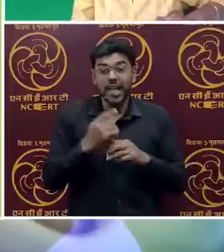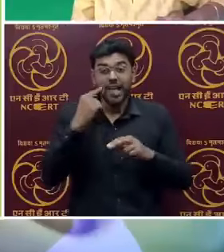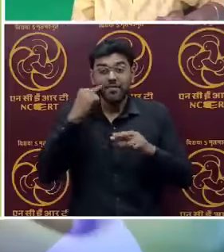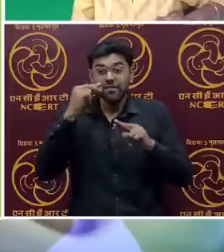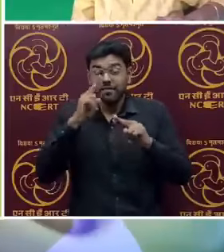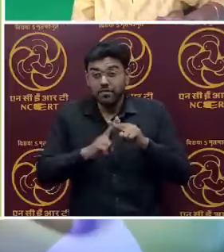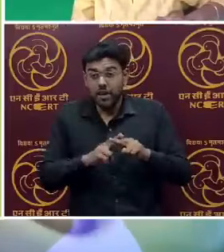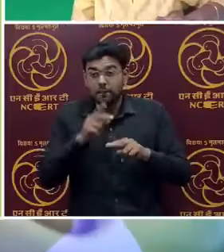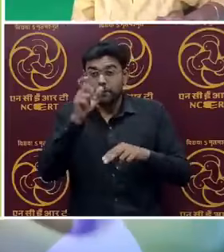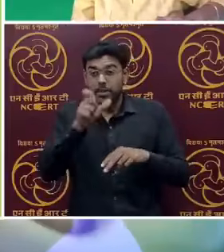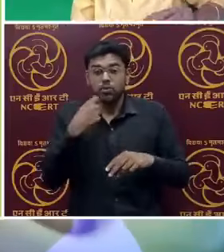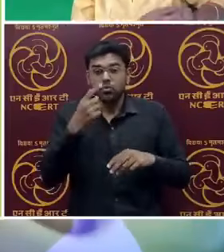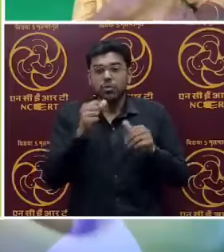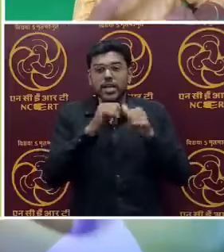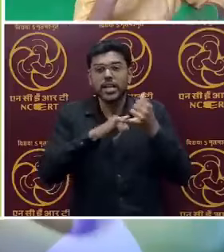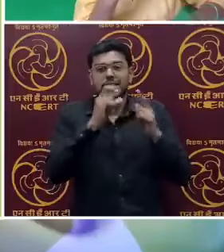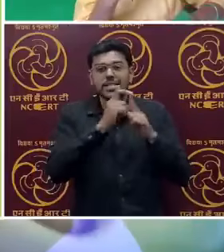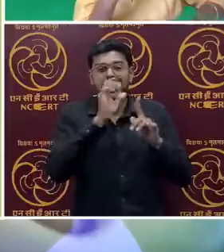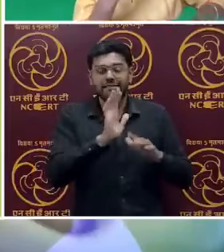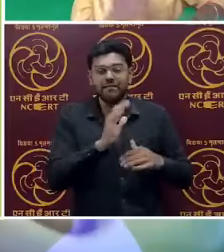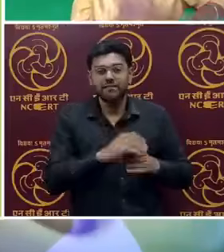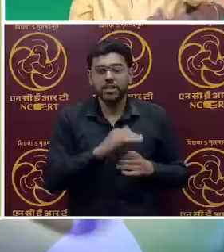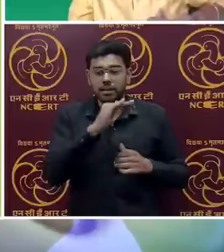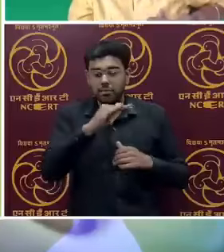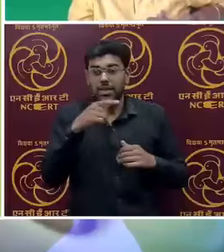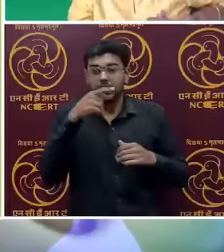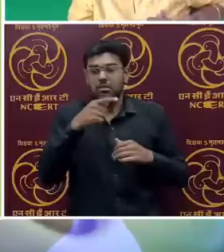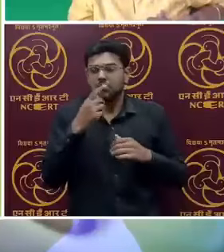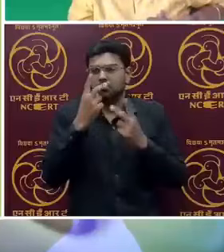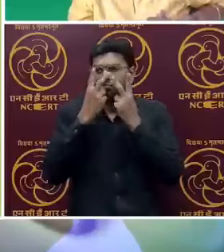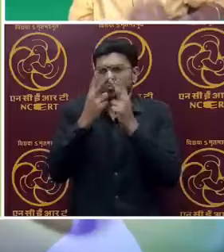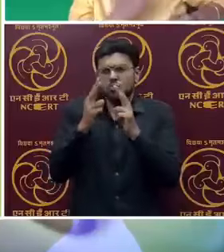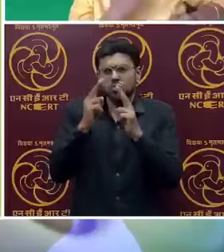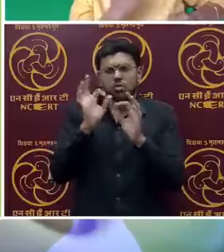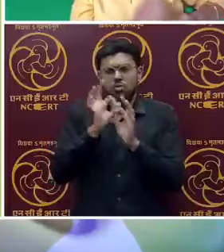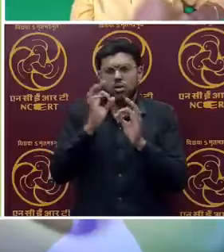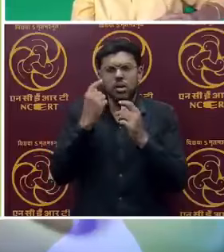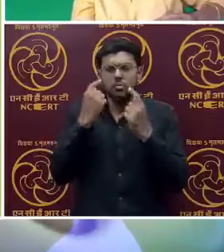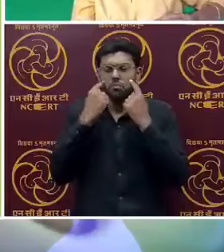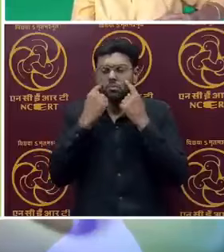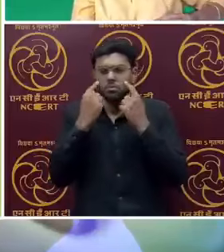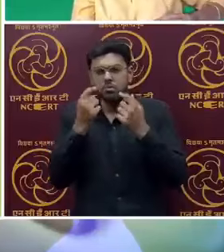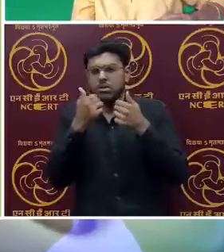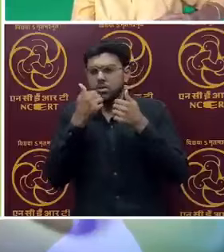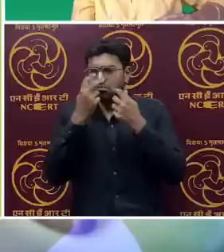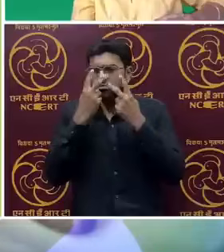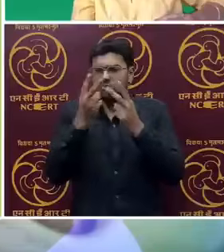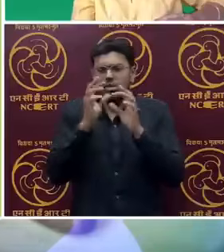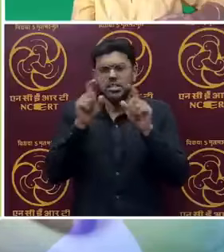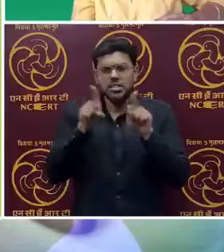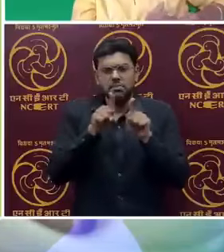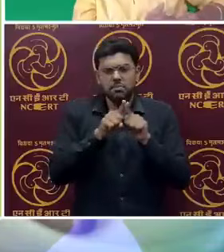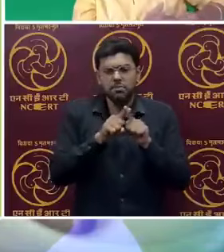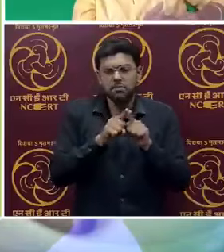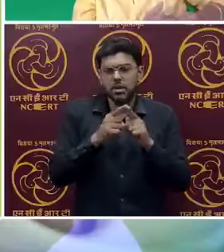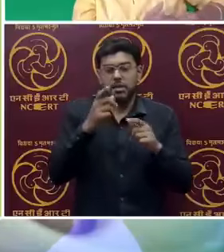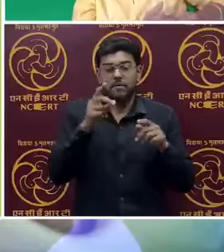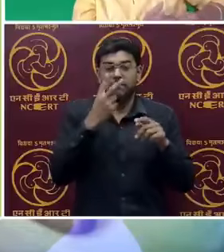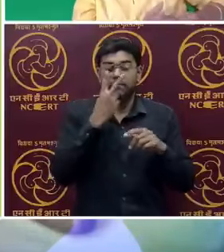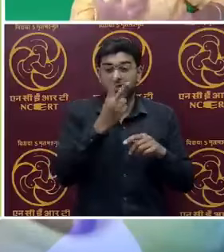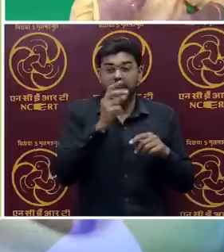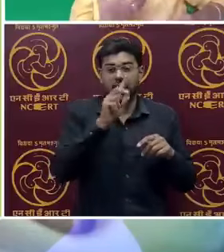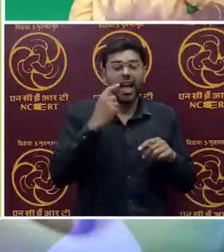a child with autism, it may not look as if he is visually not able to see like a person with visual